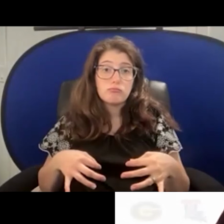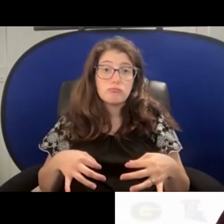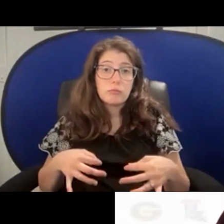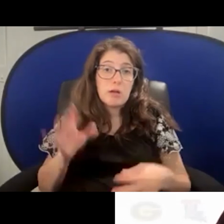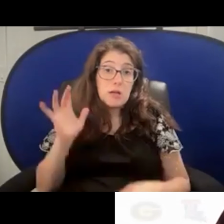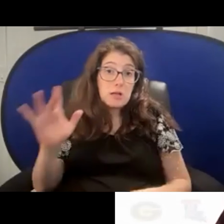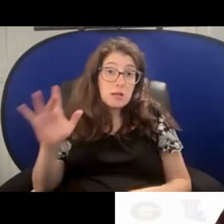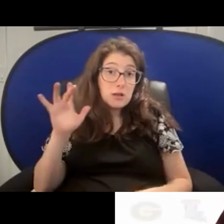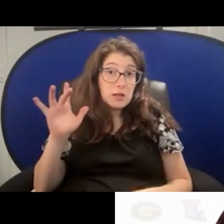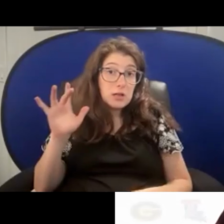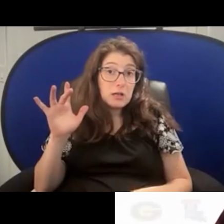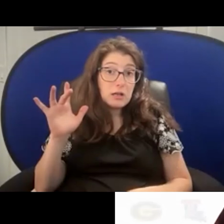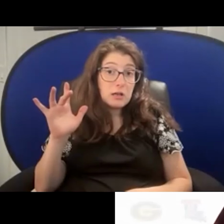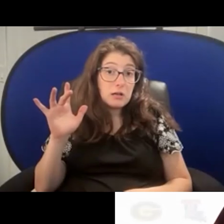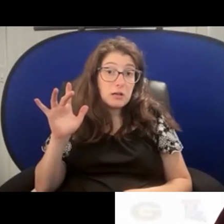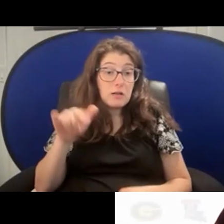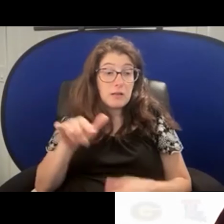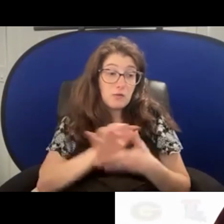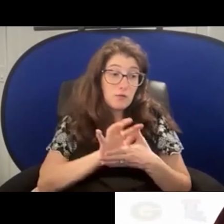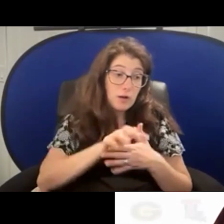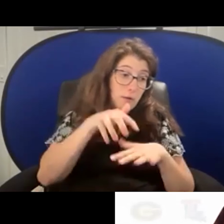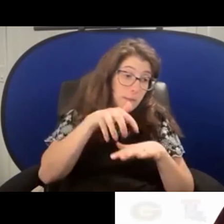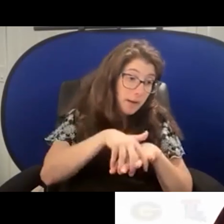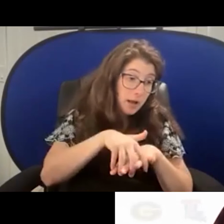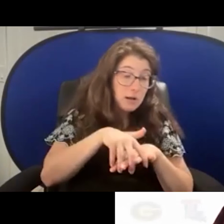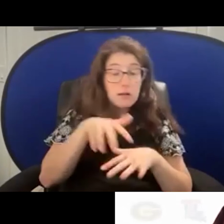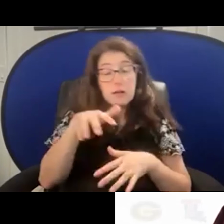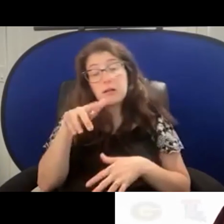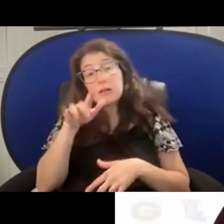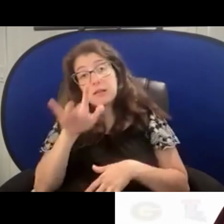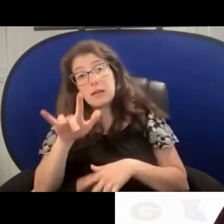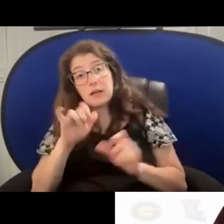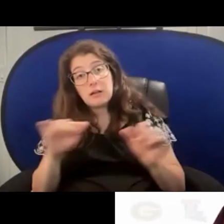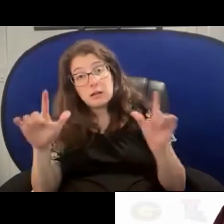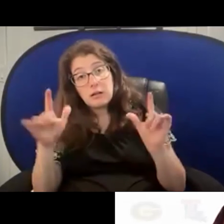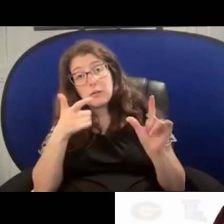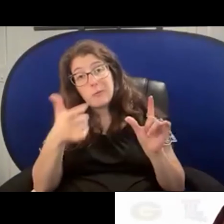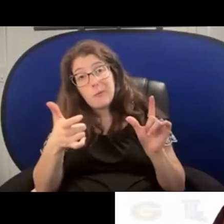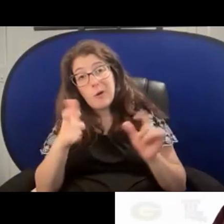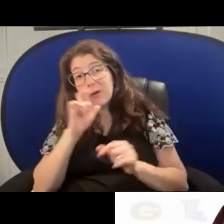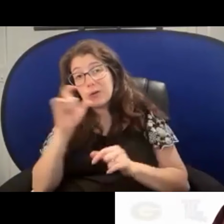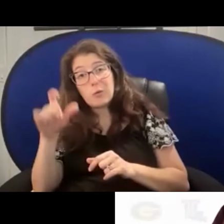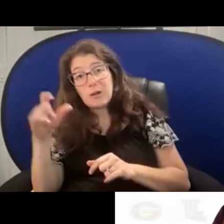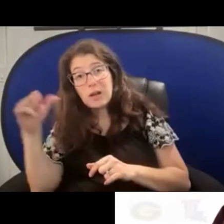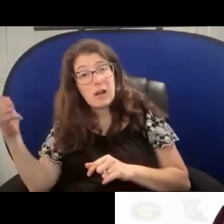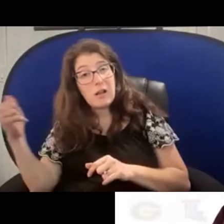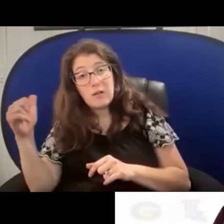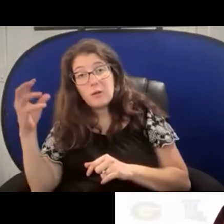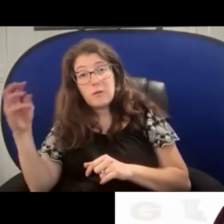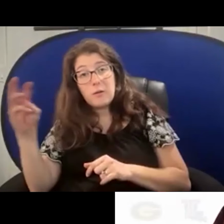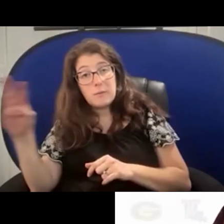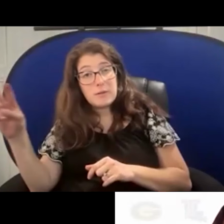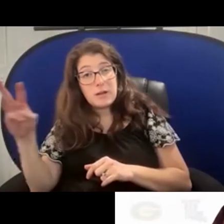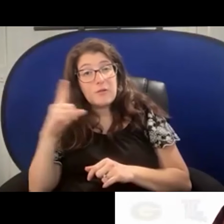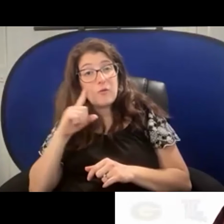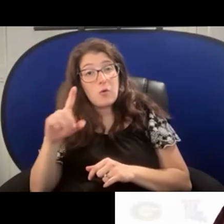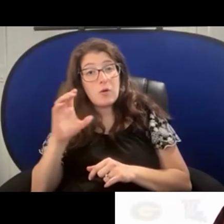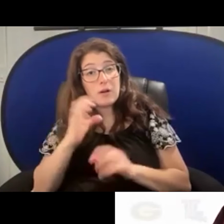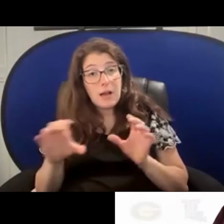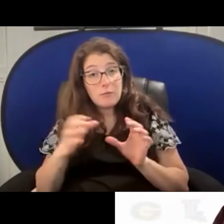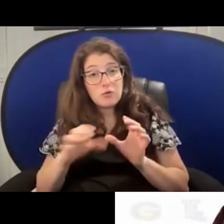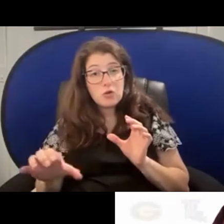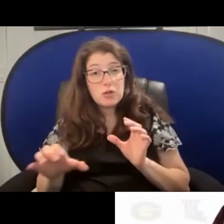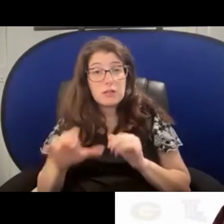Click on, like, this video is embedded, click on the video to watch it. You don't need to go to an outside site in order to get closed captions, click here. In order to get